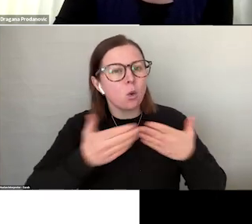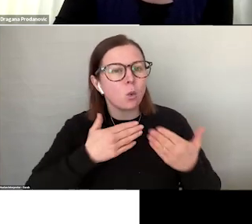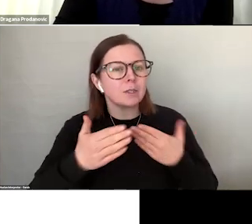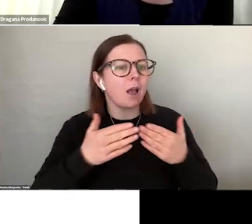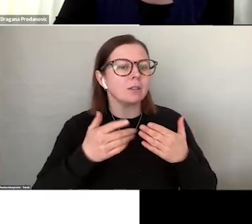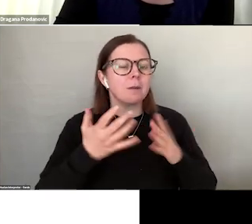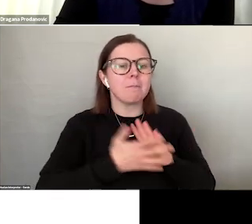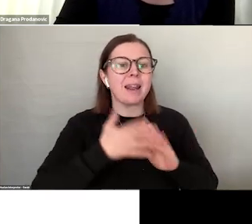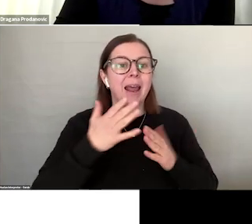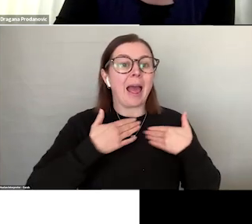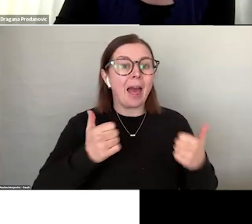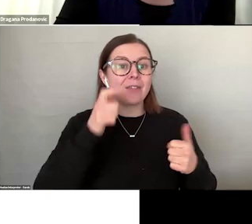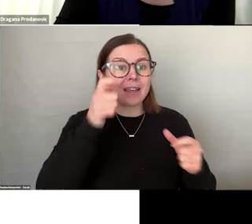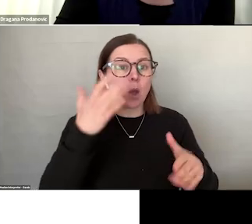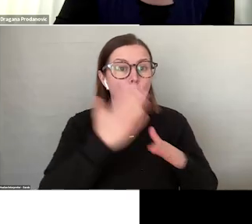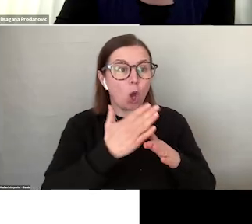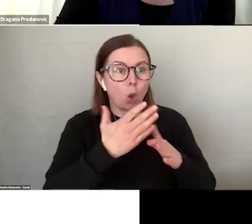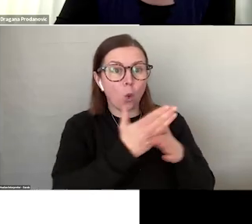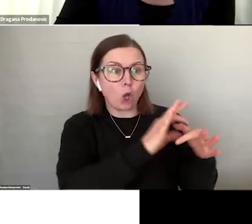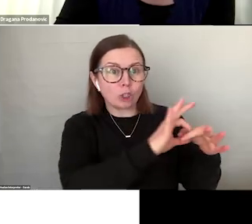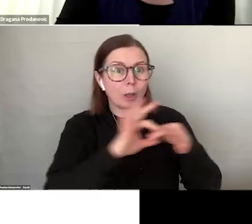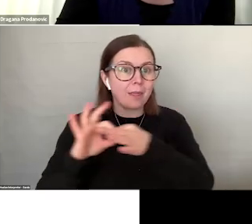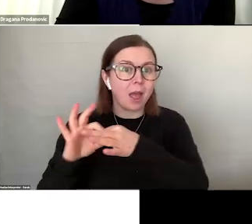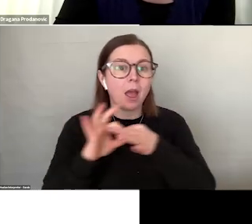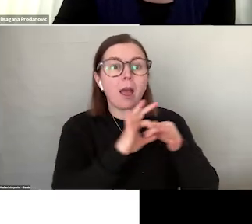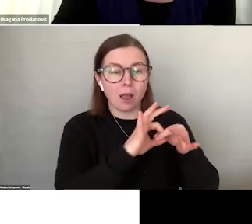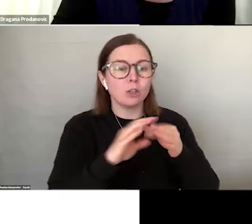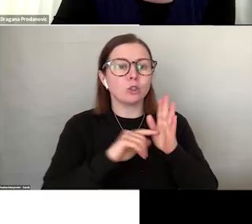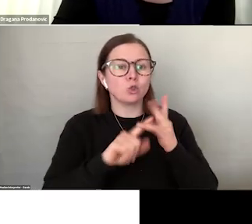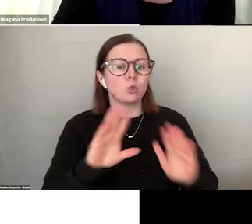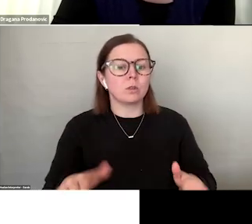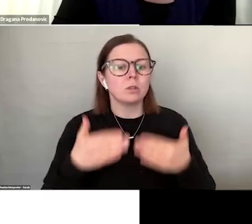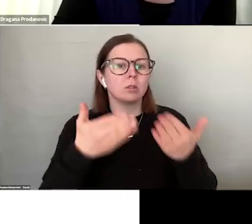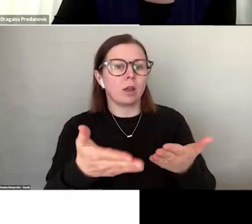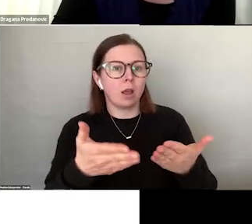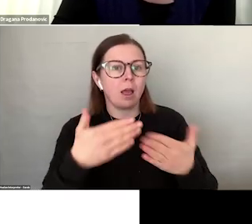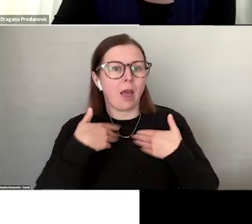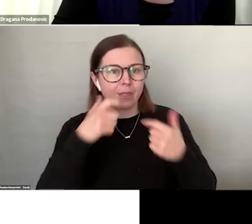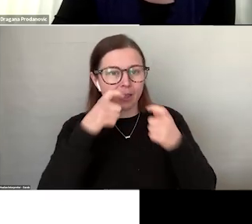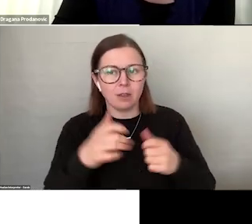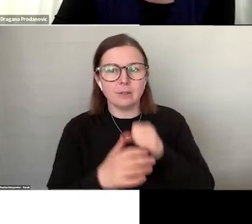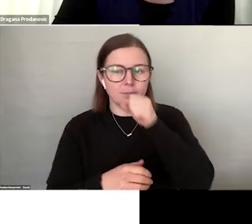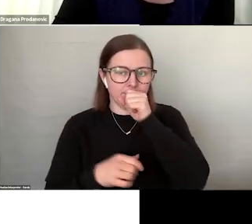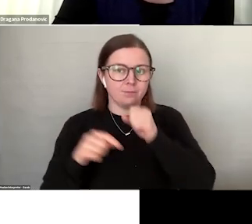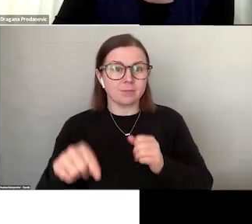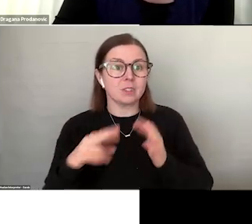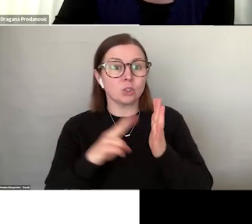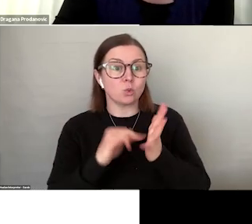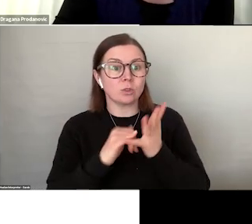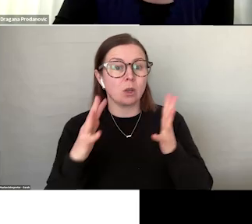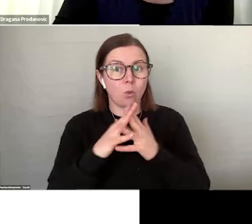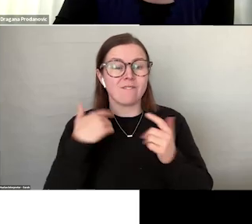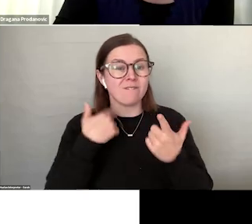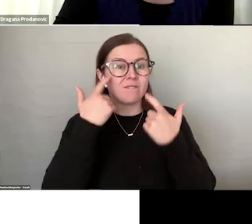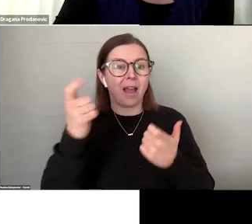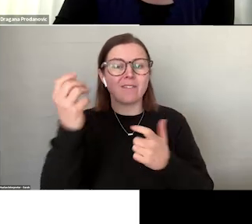workers, they work together to plan and to deliver health services. We found in New South Wales there was a pediatric